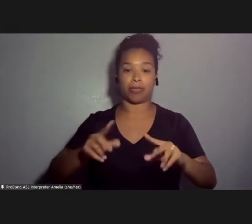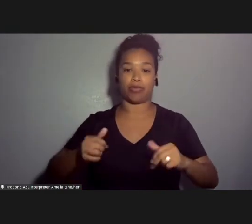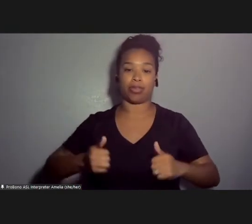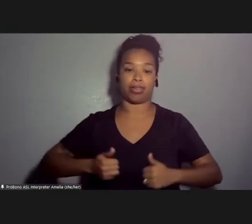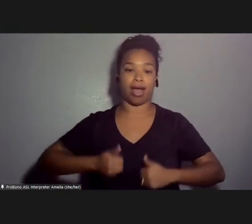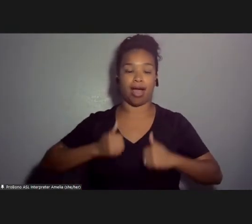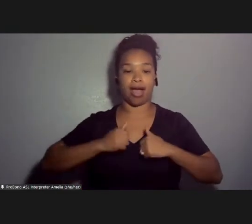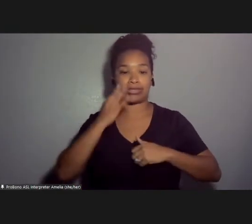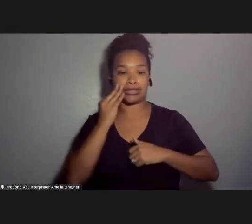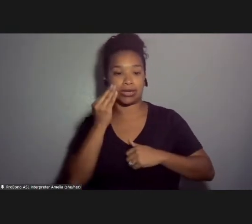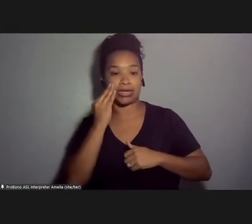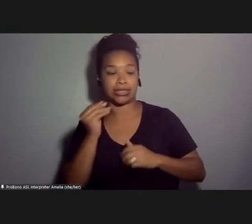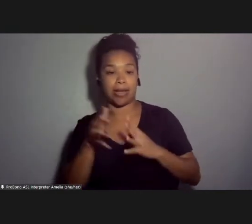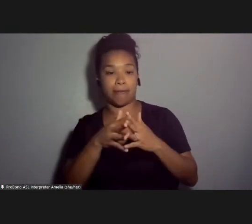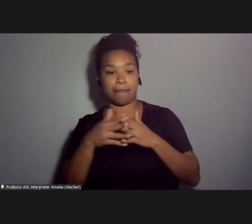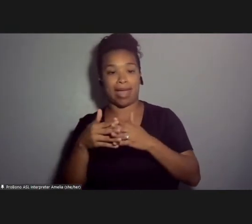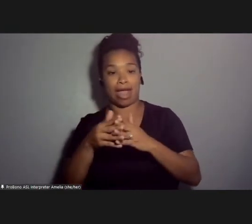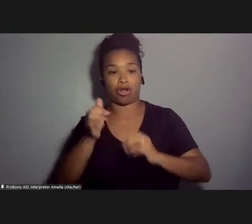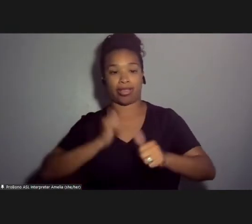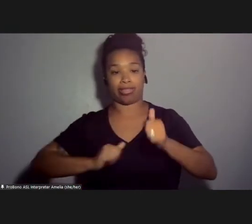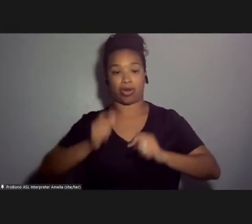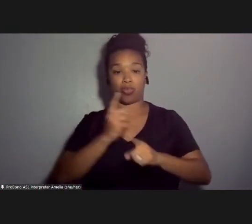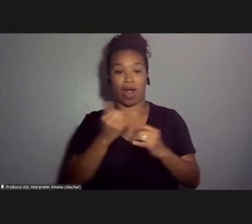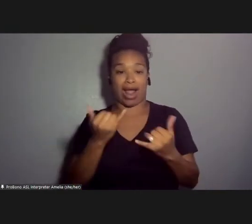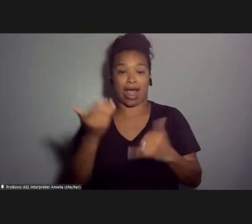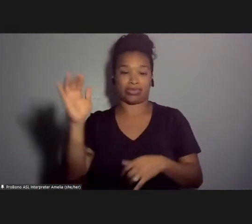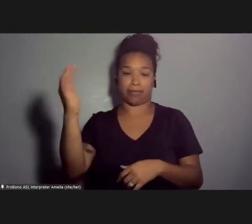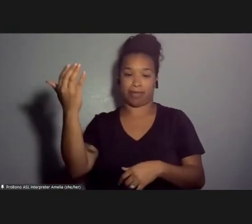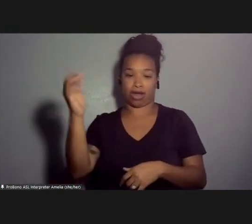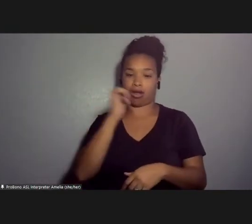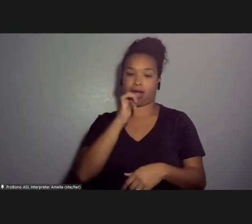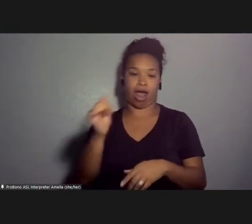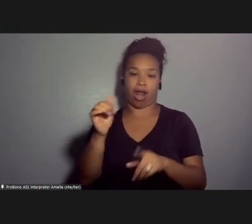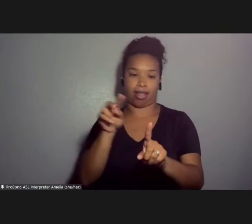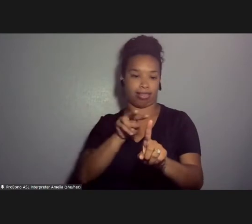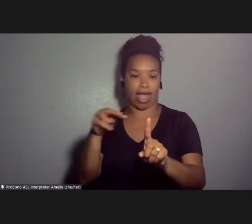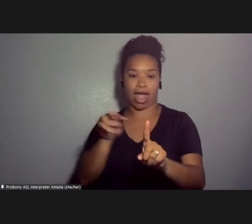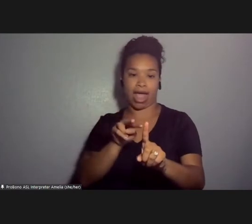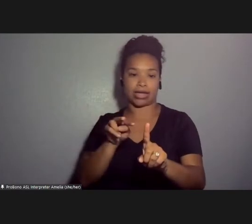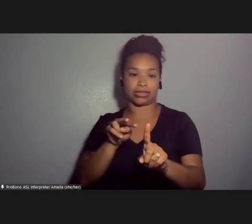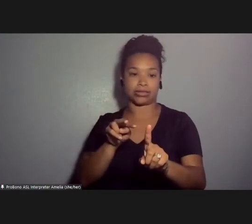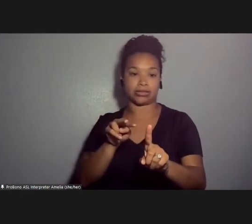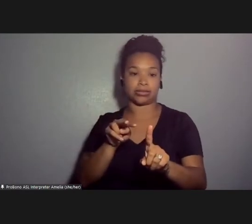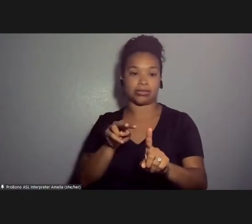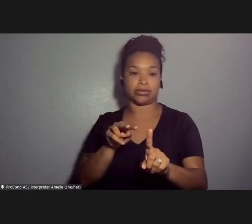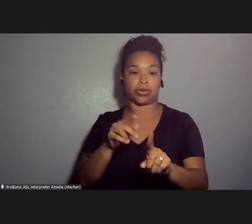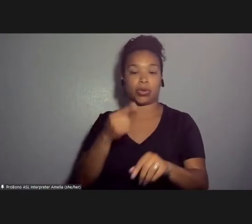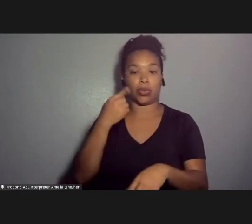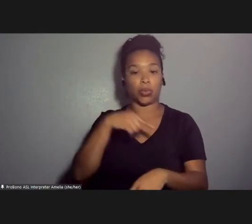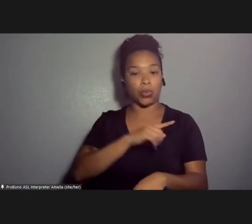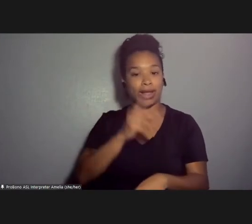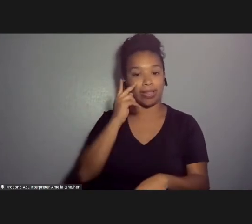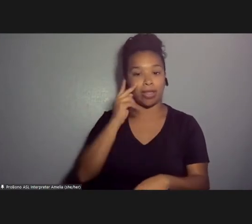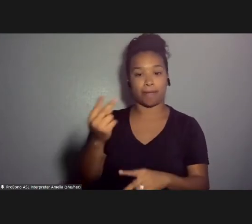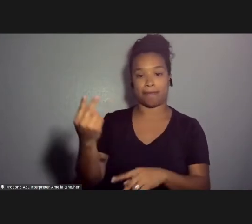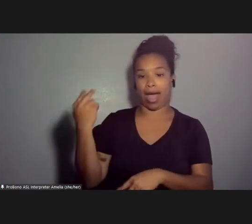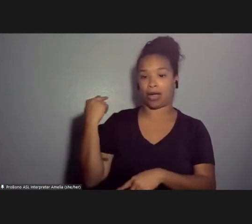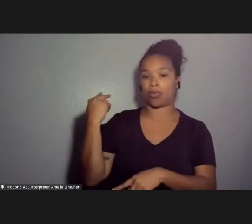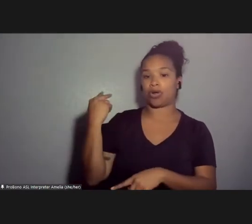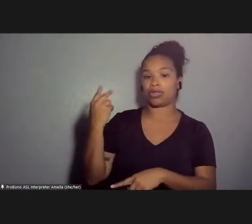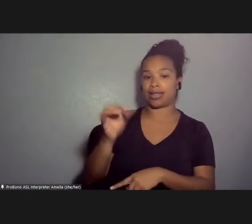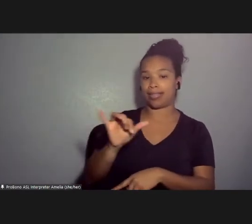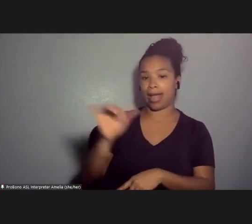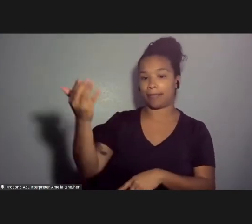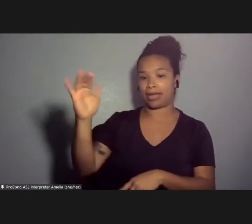American theater right now is a mirror, not a lens. We look backwards, like mirrors do. We look at ourselves,